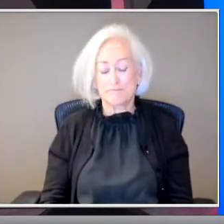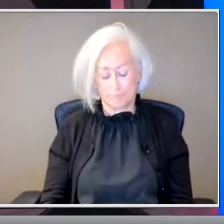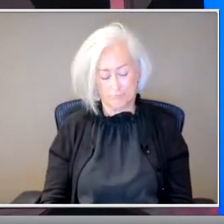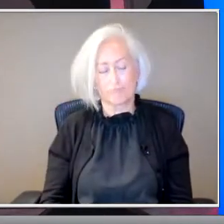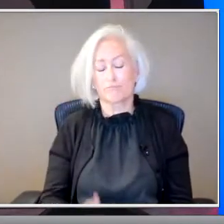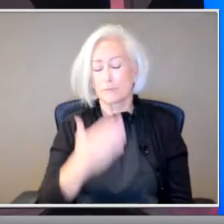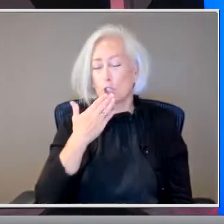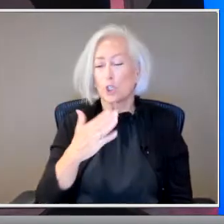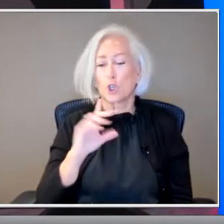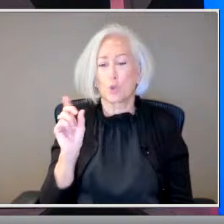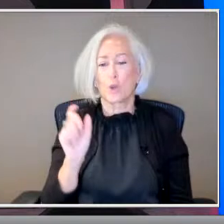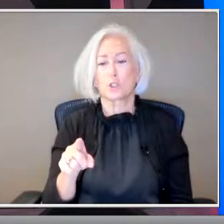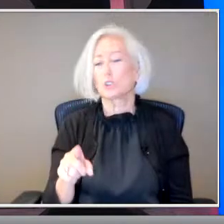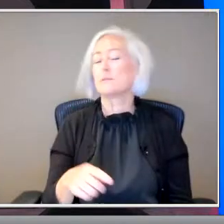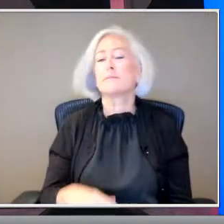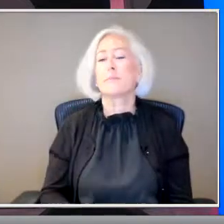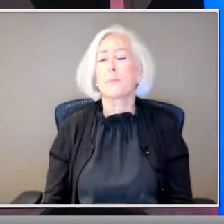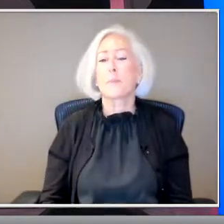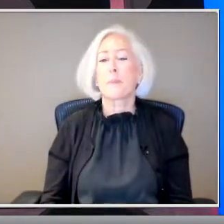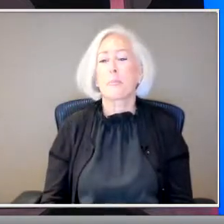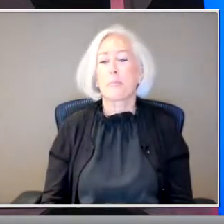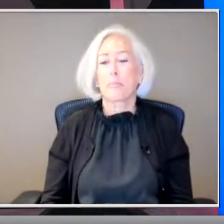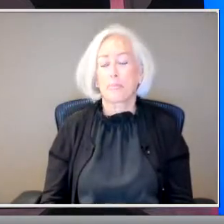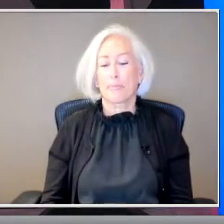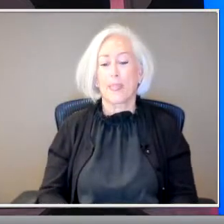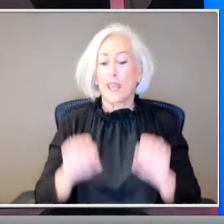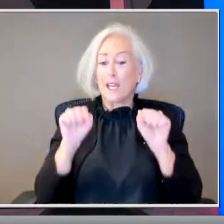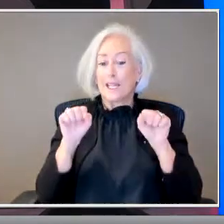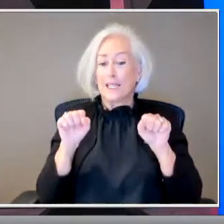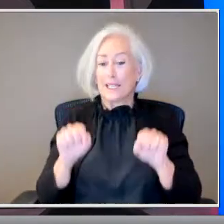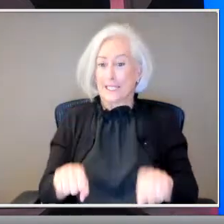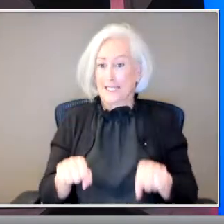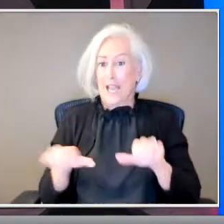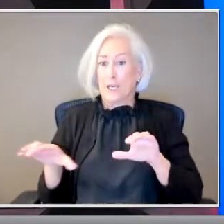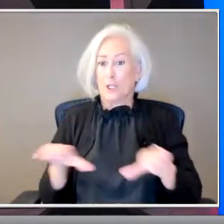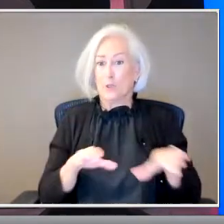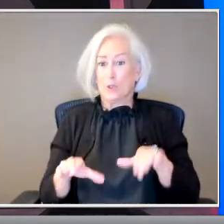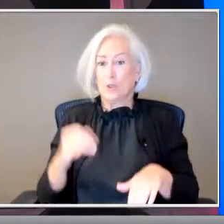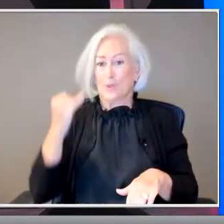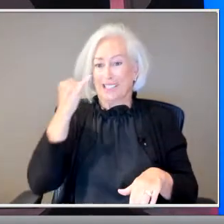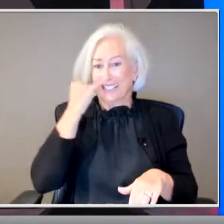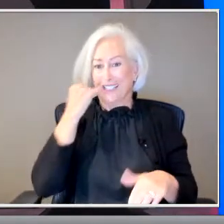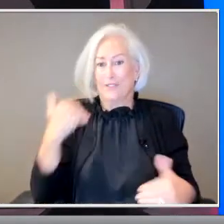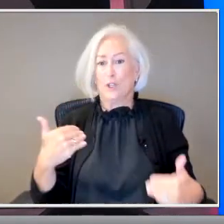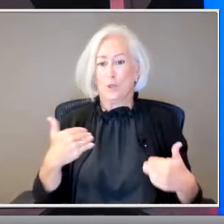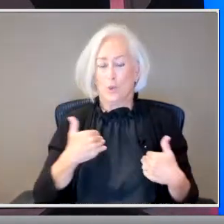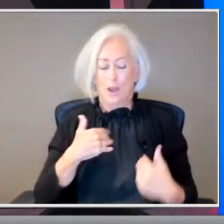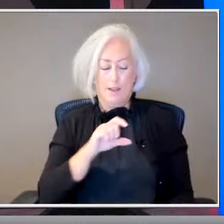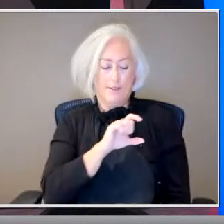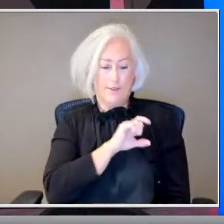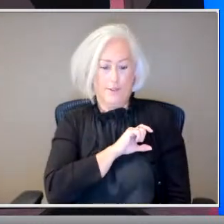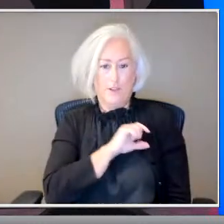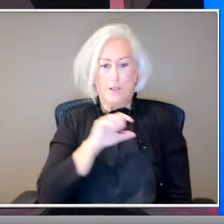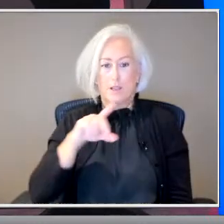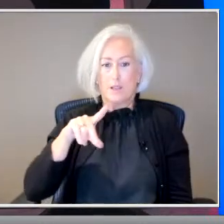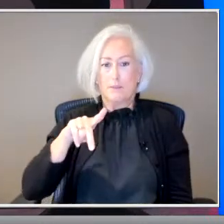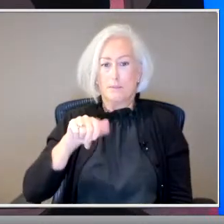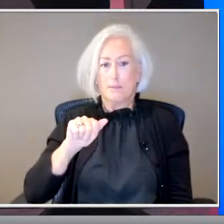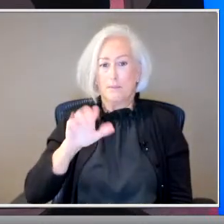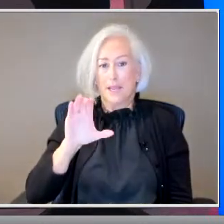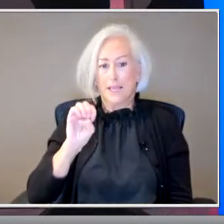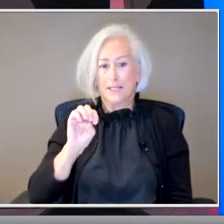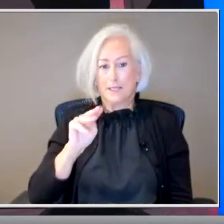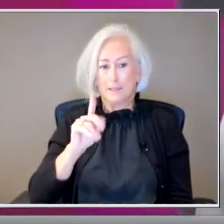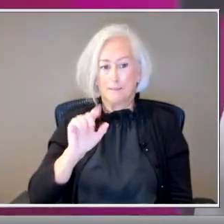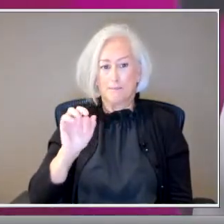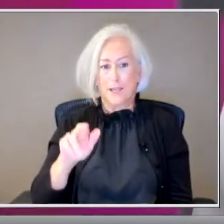She wants to know, can you do the current method if you have a pacemaker? She's talking about the magnets. Can you use the magnets with a pacemaker? Yeah,